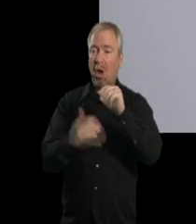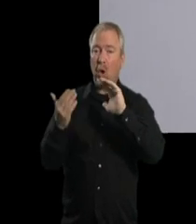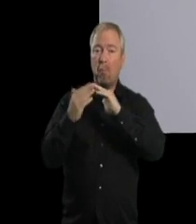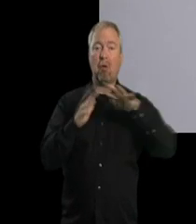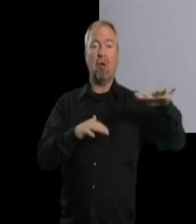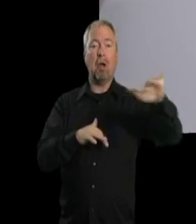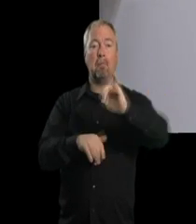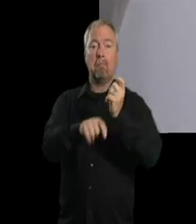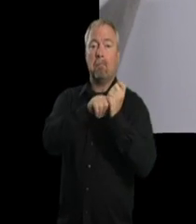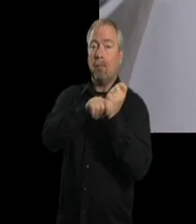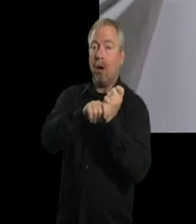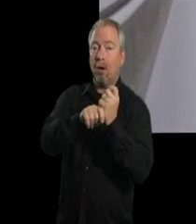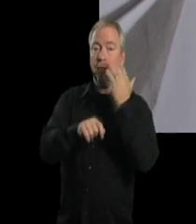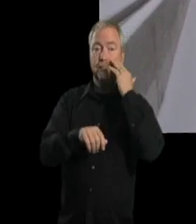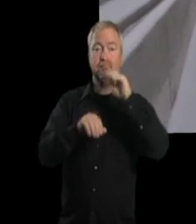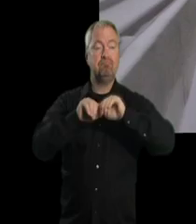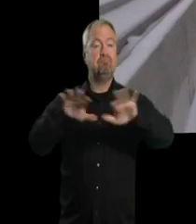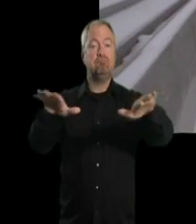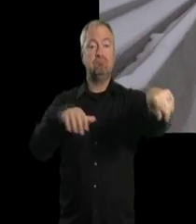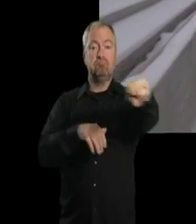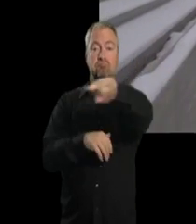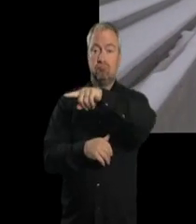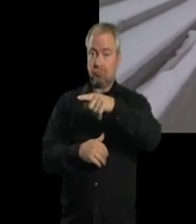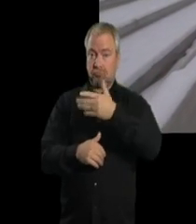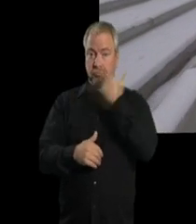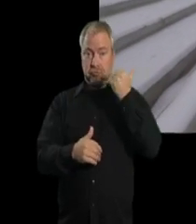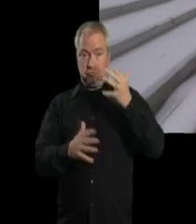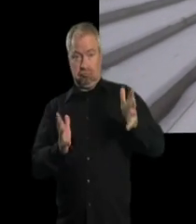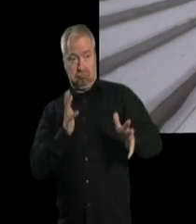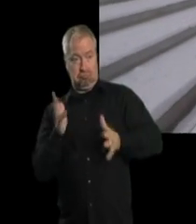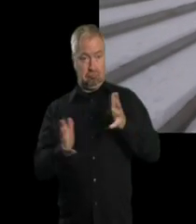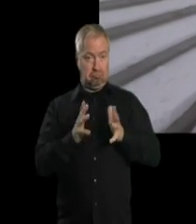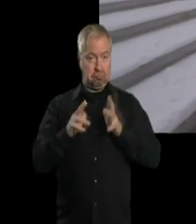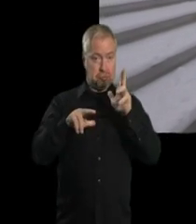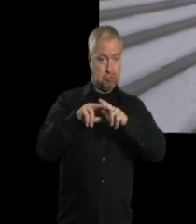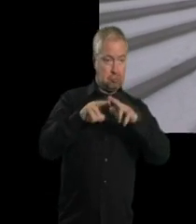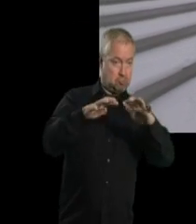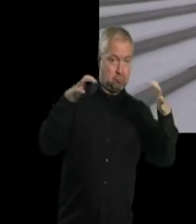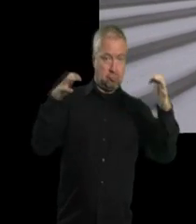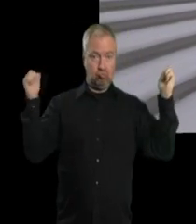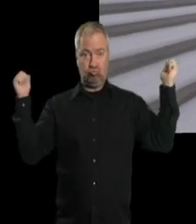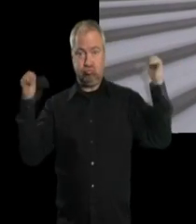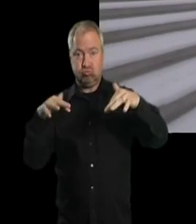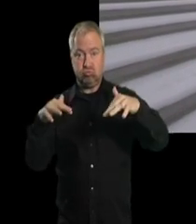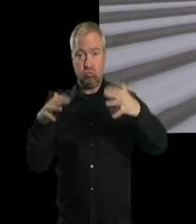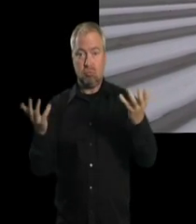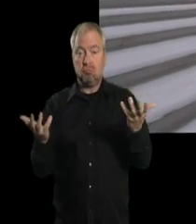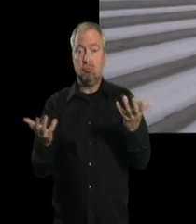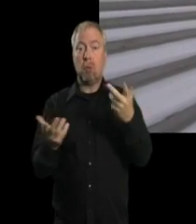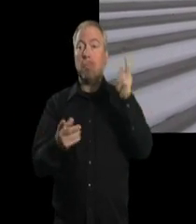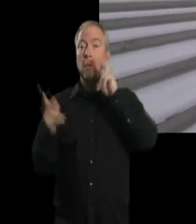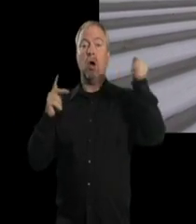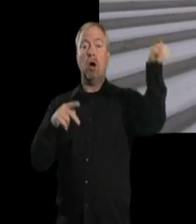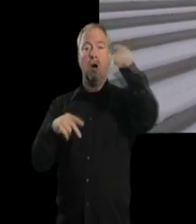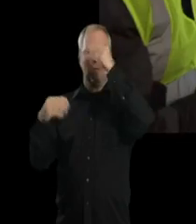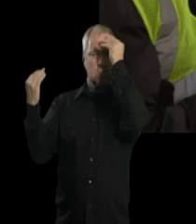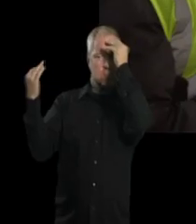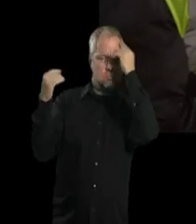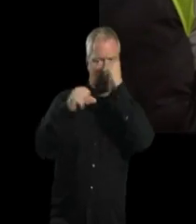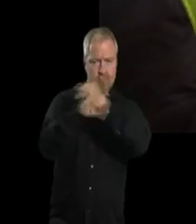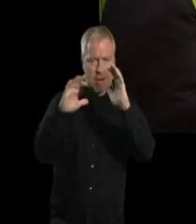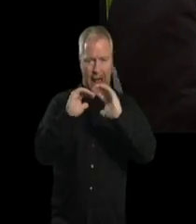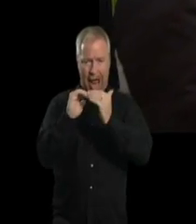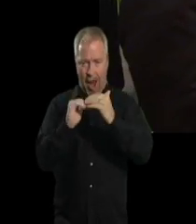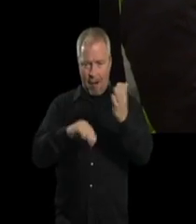non-traditional community process. The result of it is a much better, more well-defined community asset. It really is the municipal ballpark